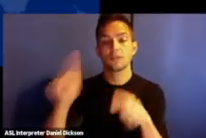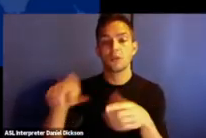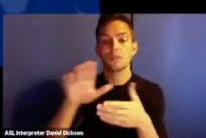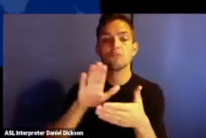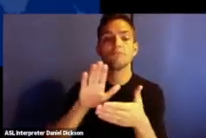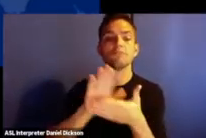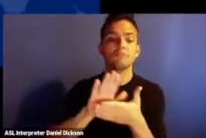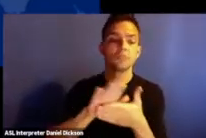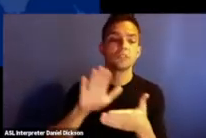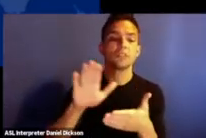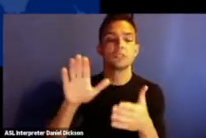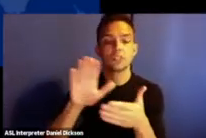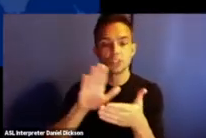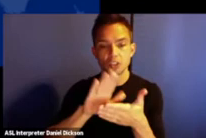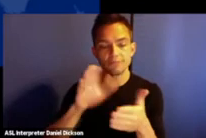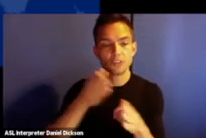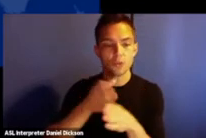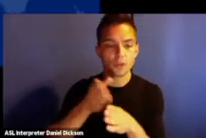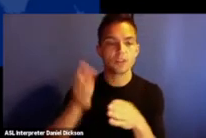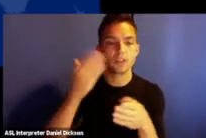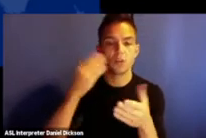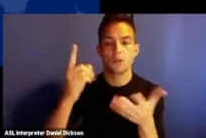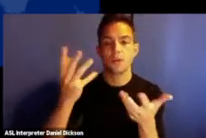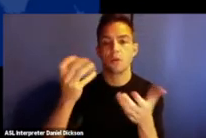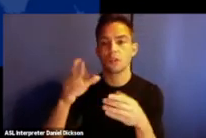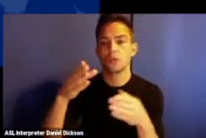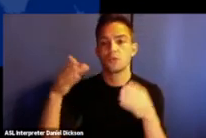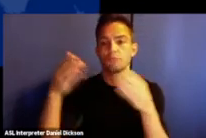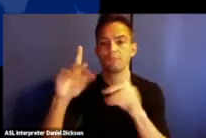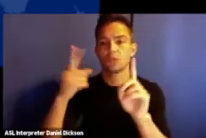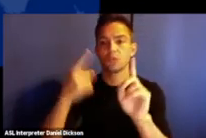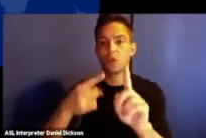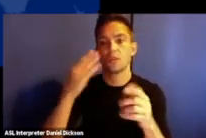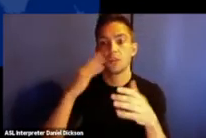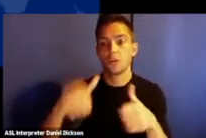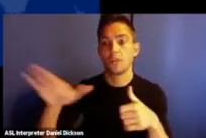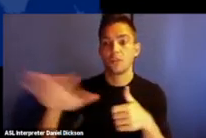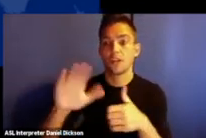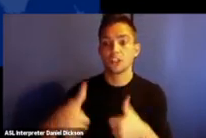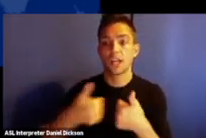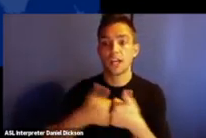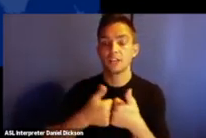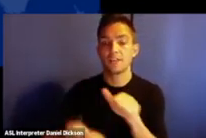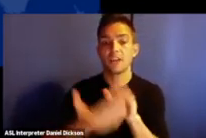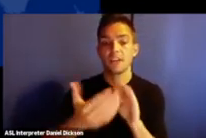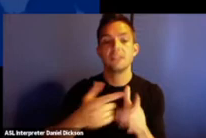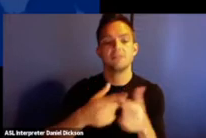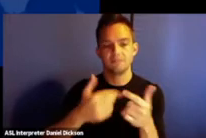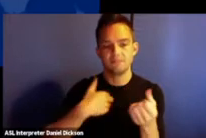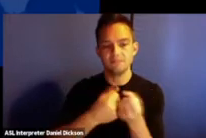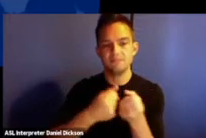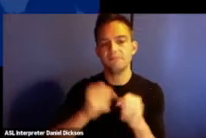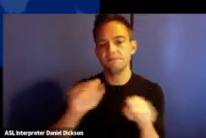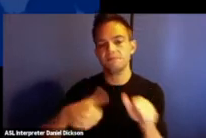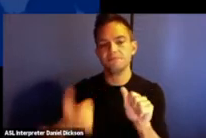know what their standpoint's going to be. They know where they want to be headed. They know what their challenges are they're going to face, and that they have a support system behind